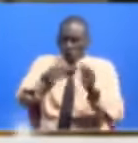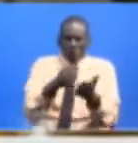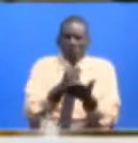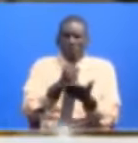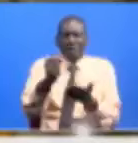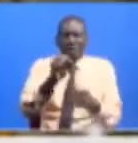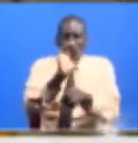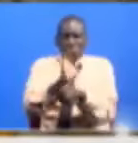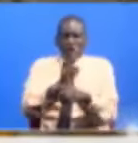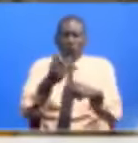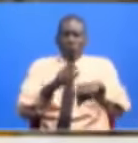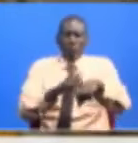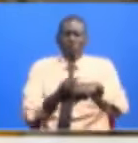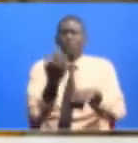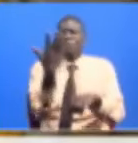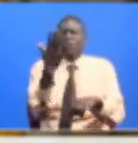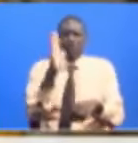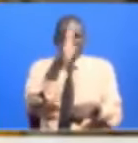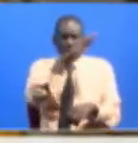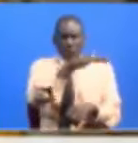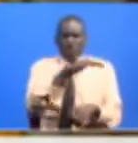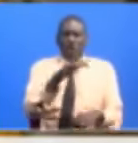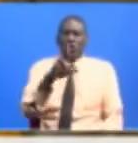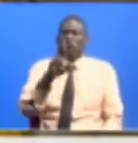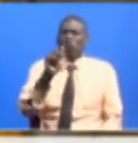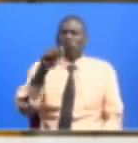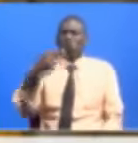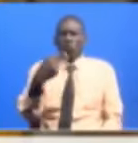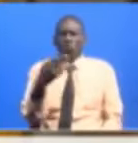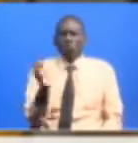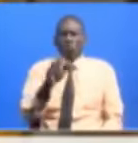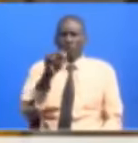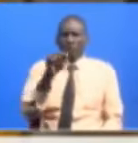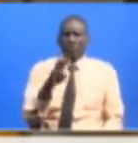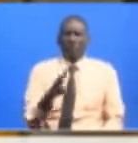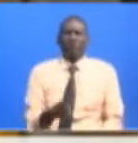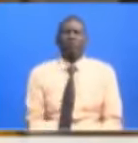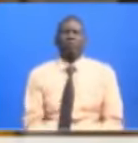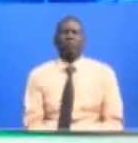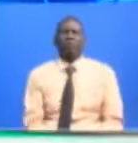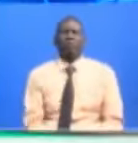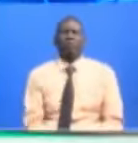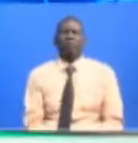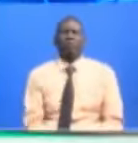Cathedral from 5 p.m. Ruth Sarmoy, NTV.